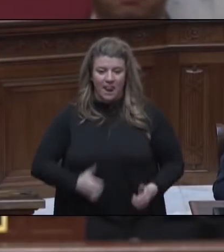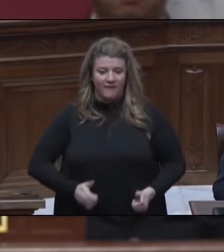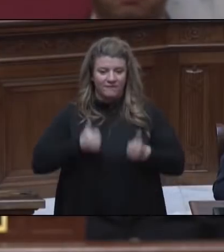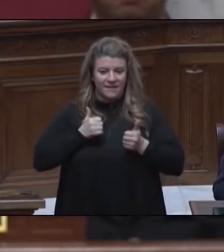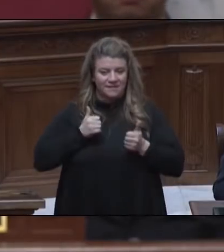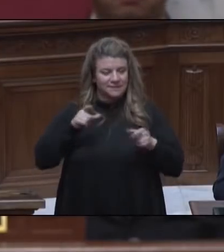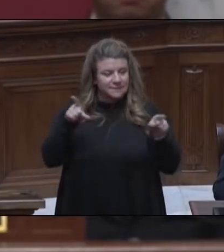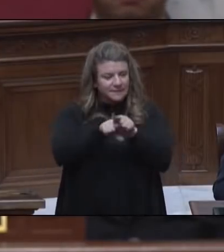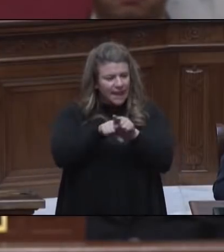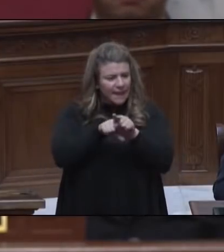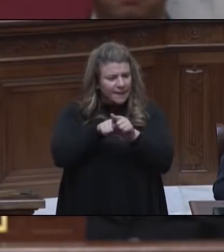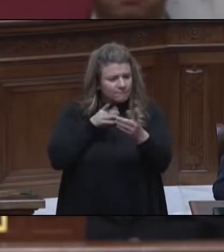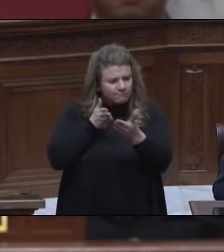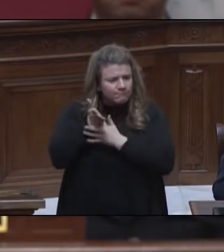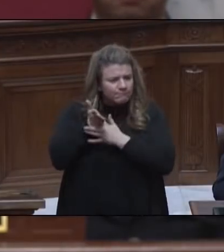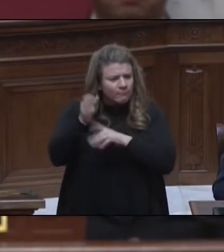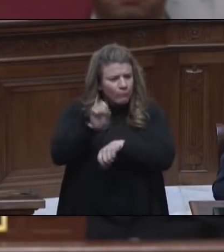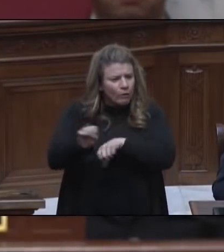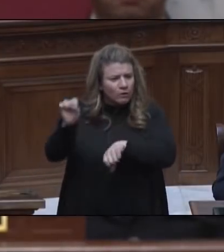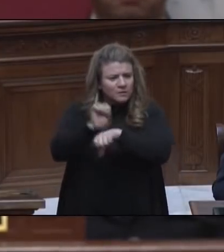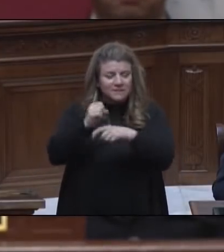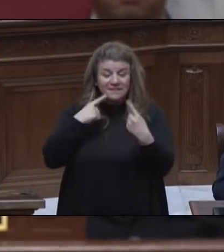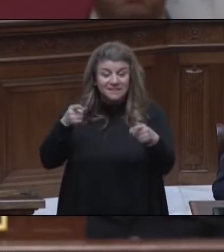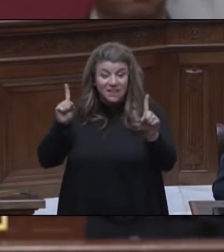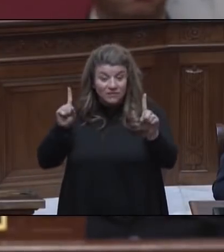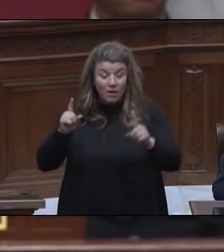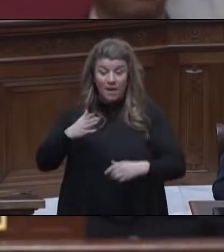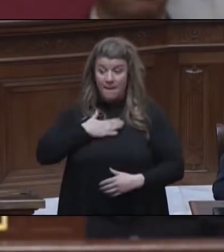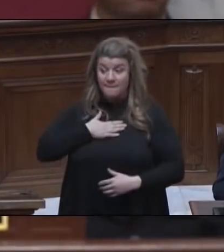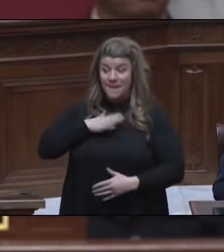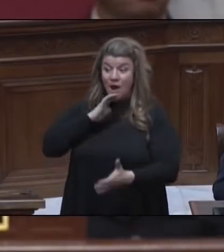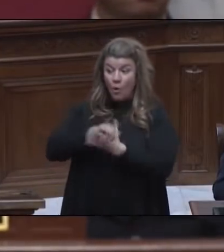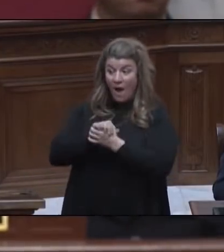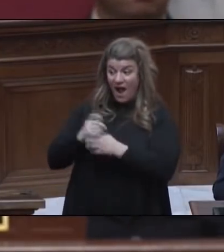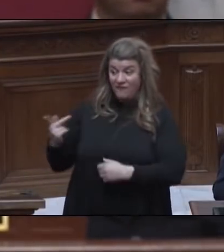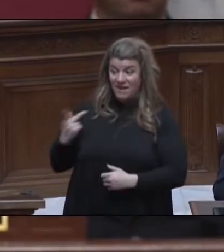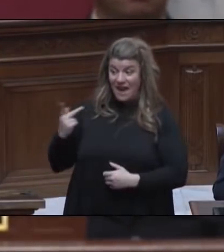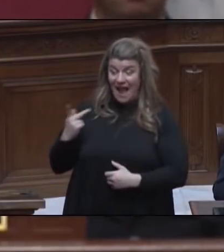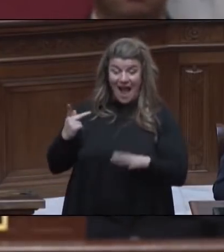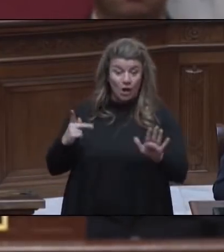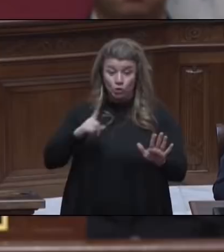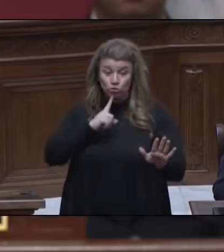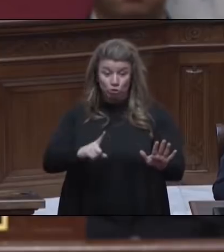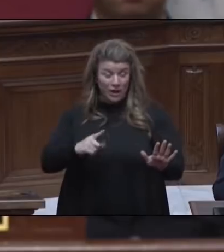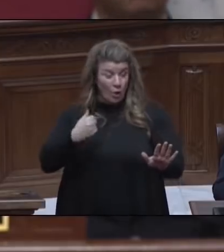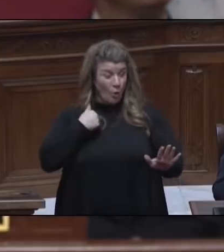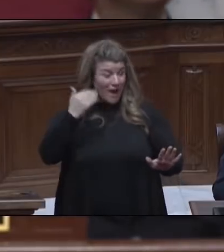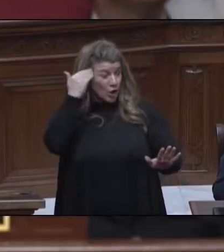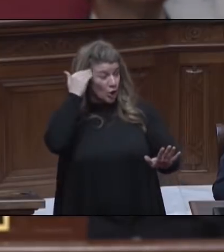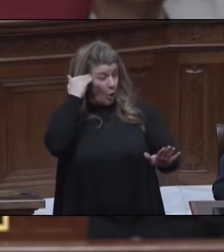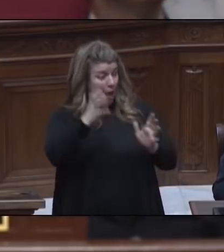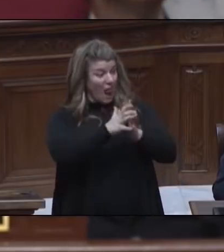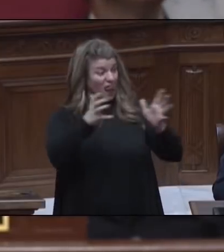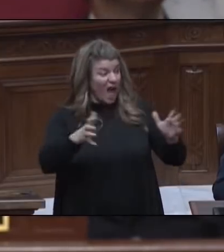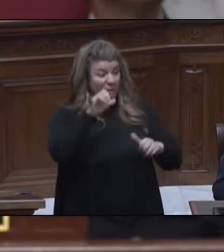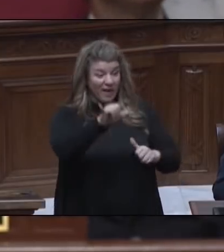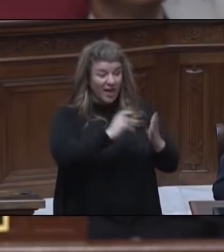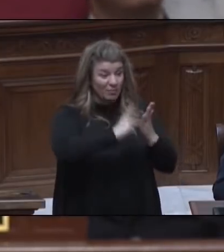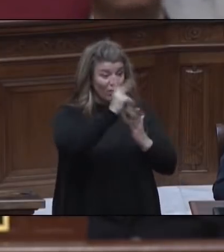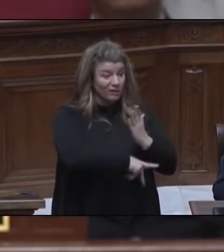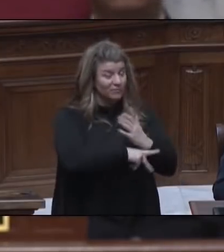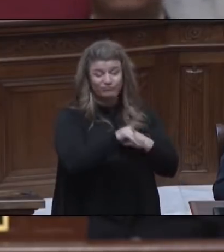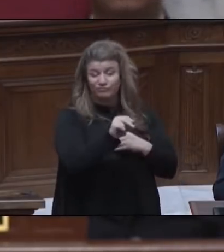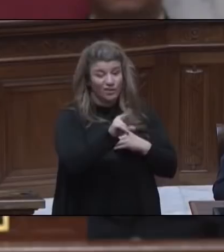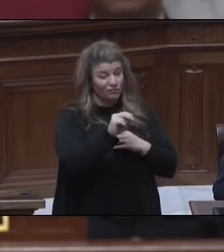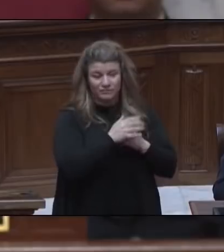this. It's unbelievable. And Kathy and I really and truly, in all fairness, didn't know much about this at all.